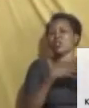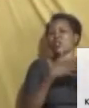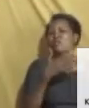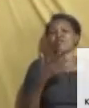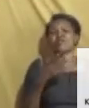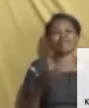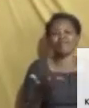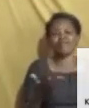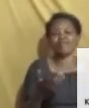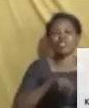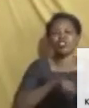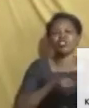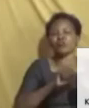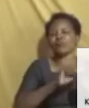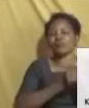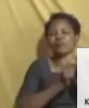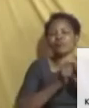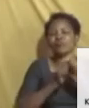the Constitution.